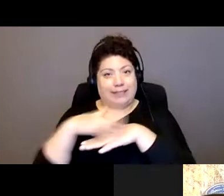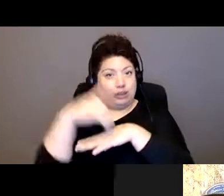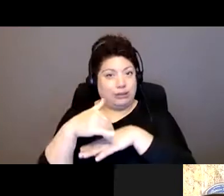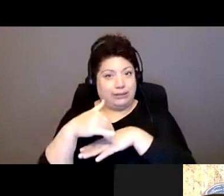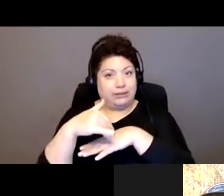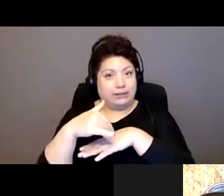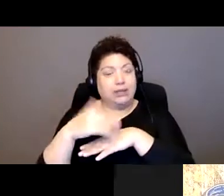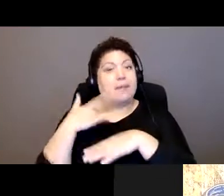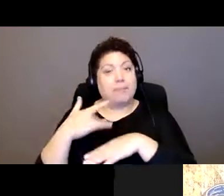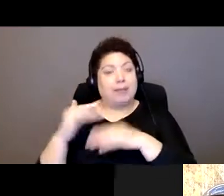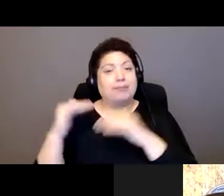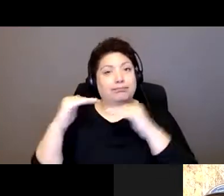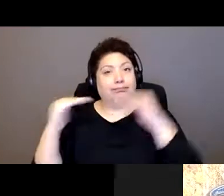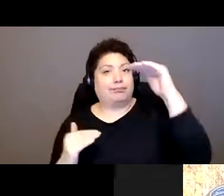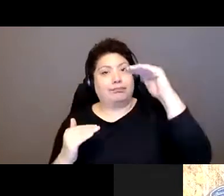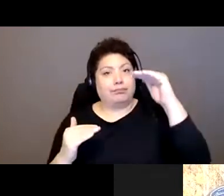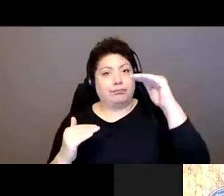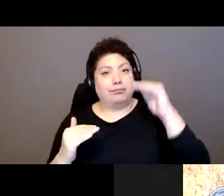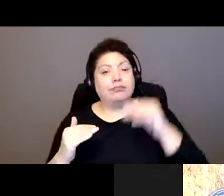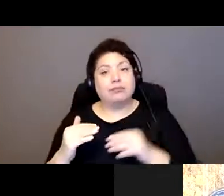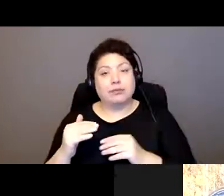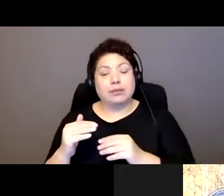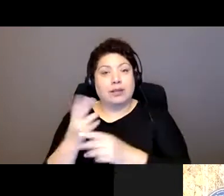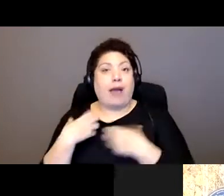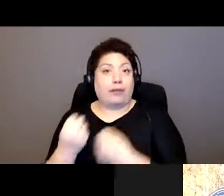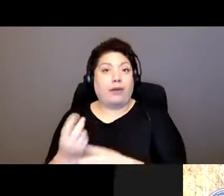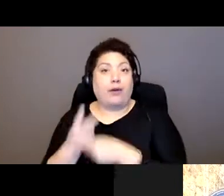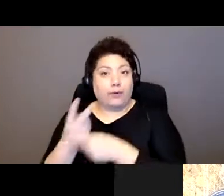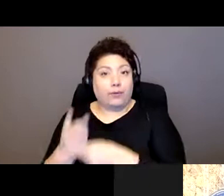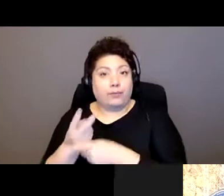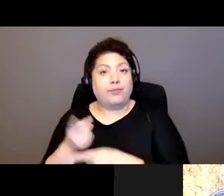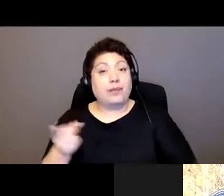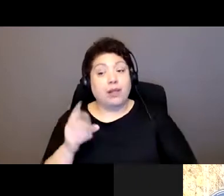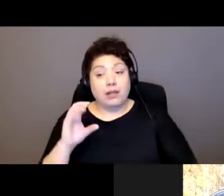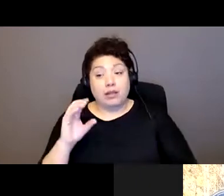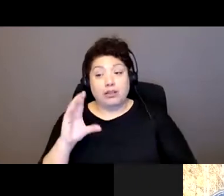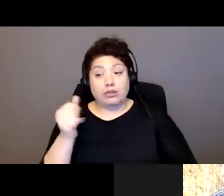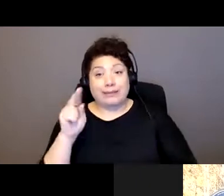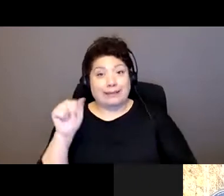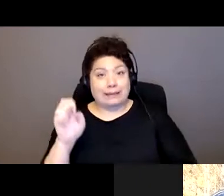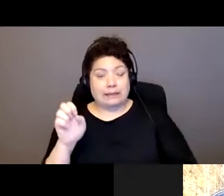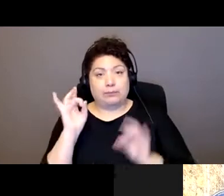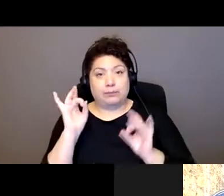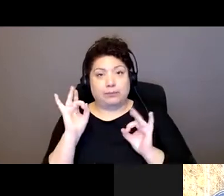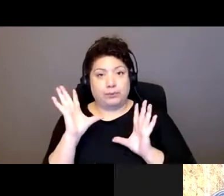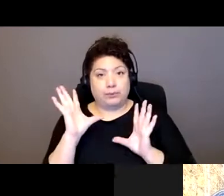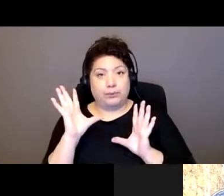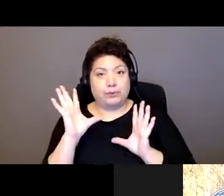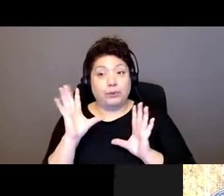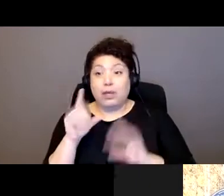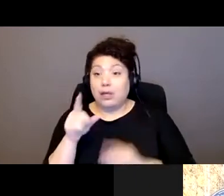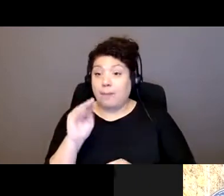That's appalling. Thank you, Ashley. Mani? Yep. Yeah, I've witnessed that too, and I've